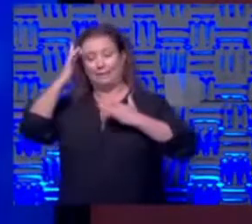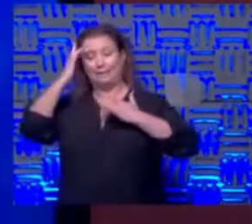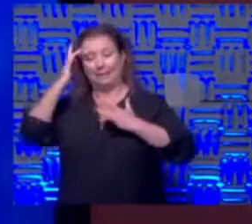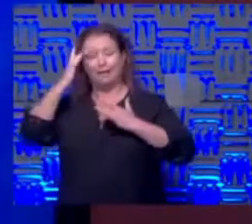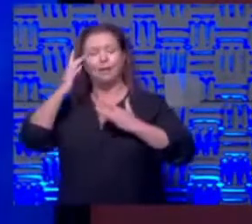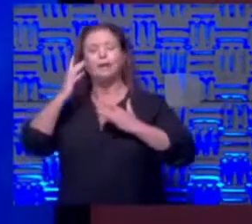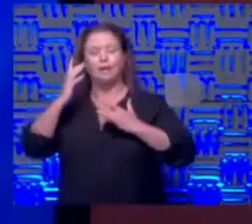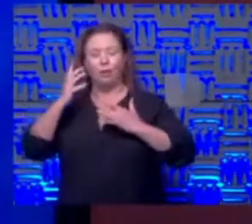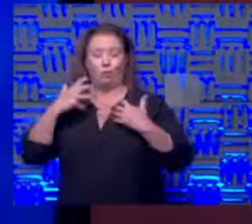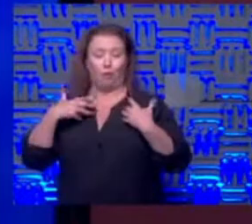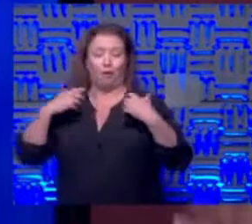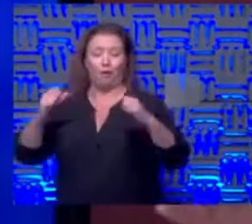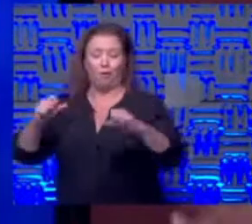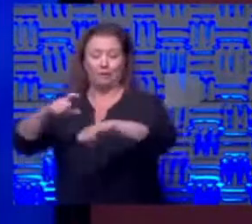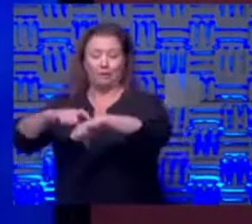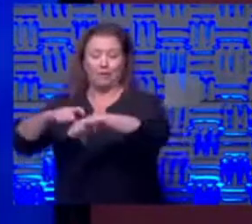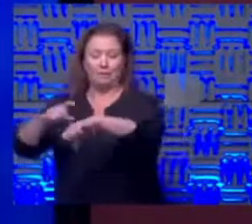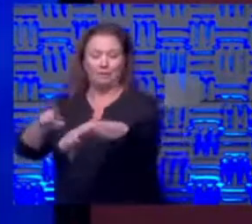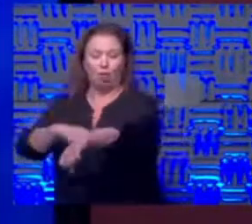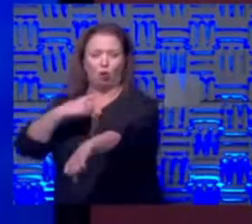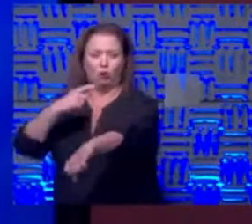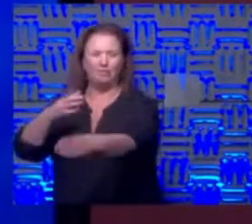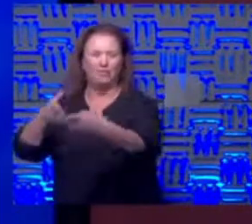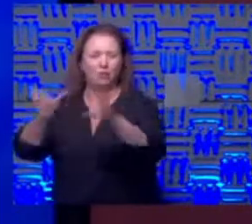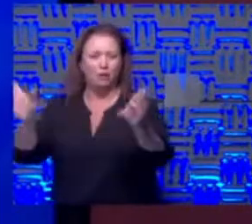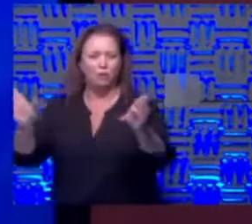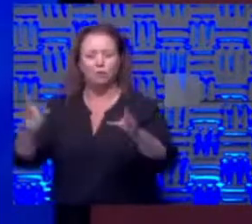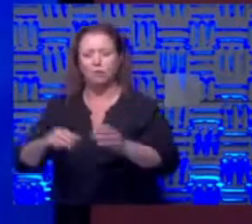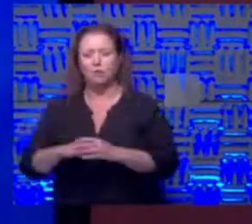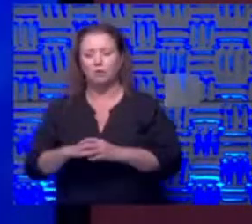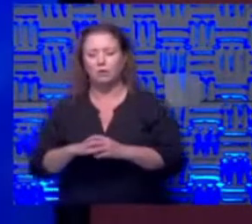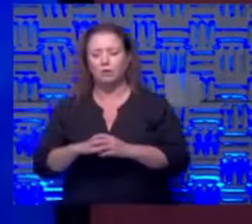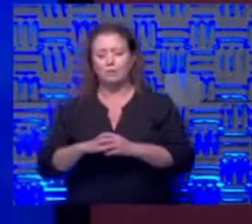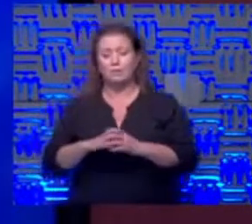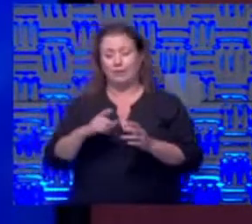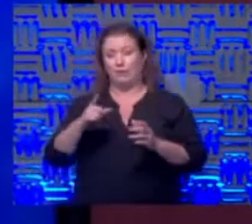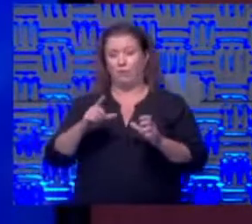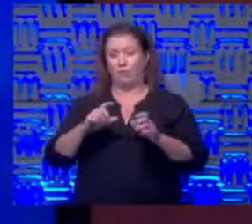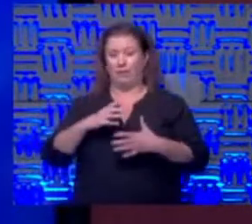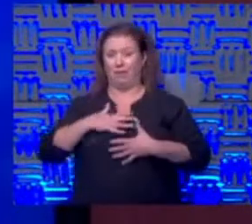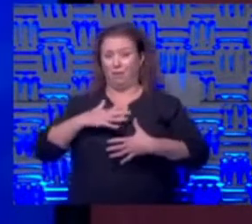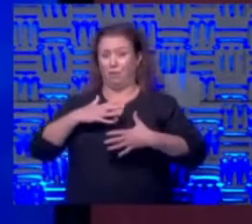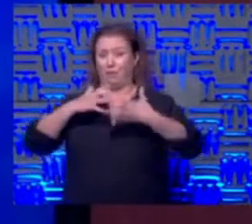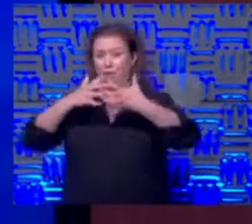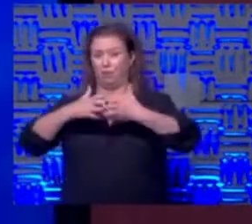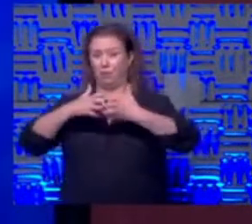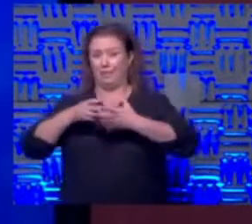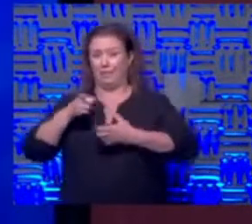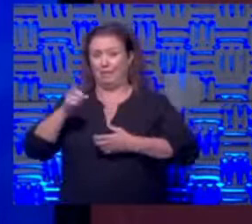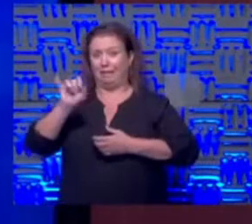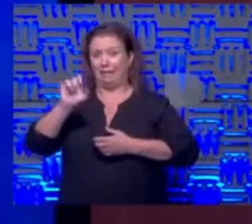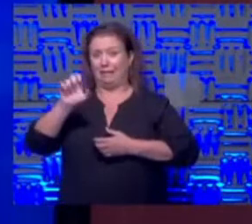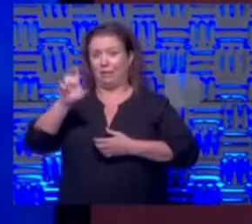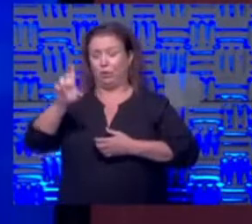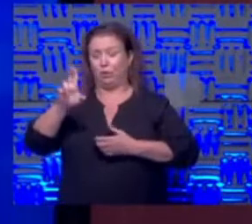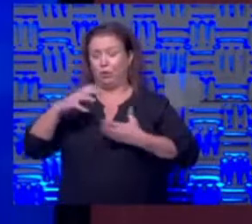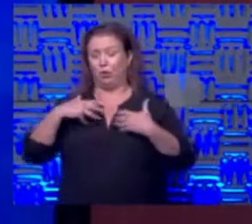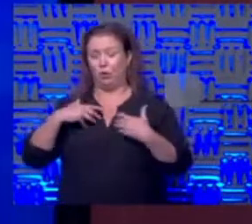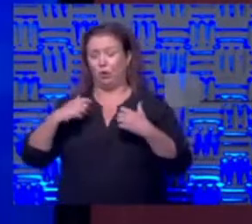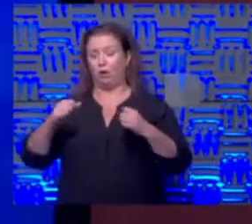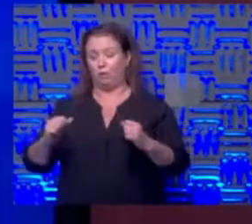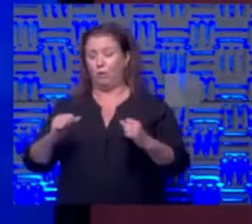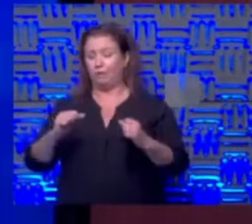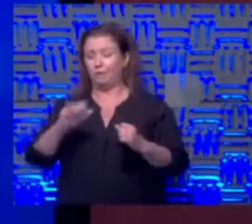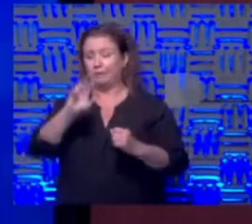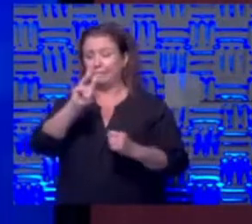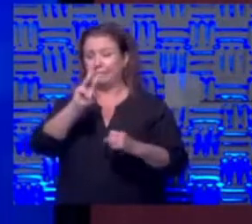the recovery. In general, that's true. Not 100%, but in general, that's true. And again, if you've been on a ventilator in the ICU, your recovery is more likely to be 6 to